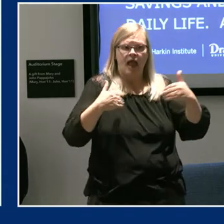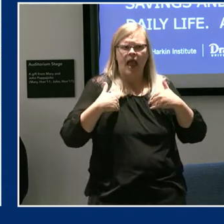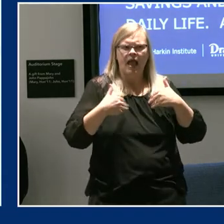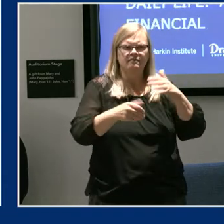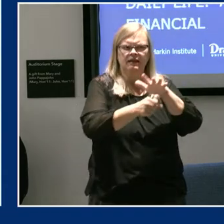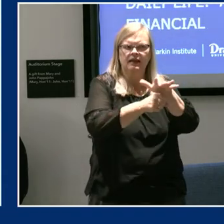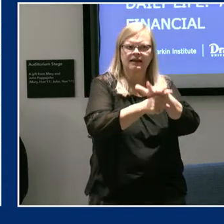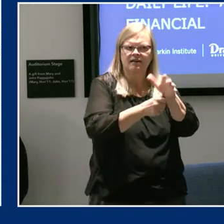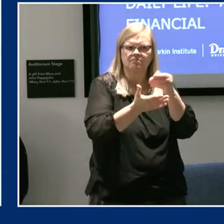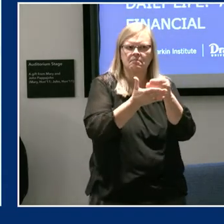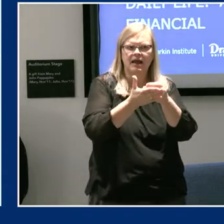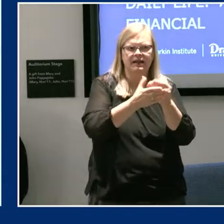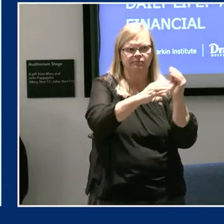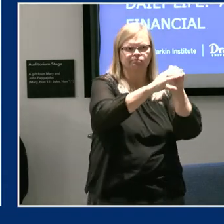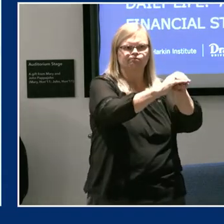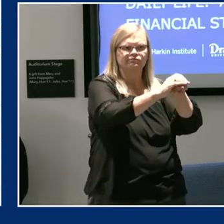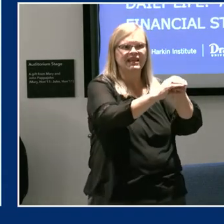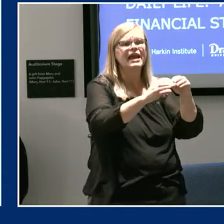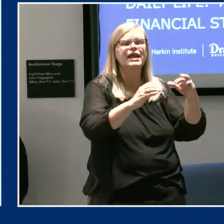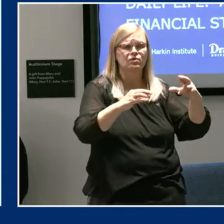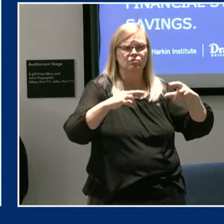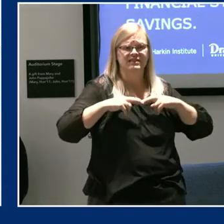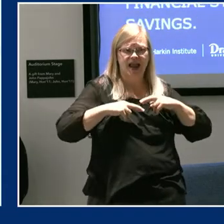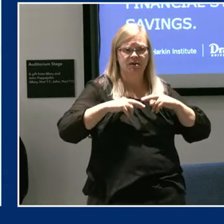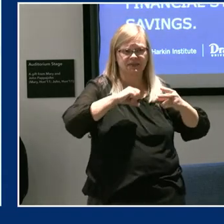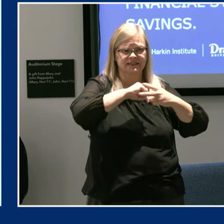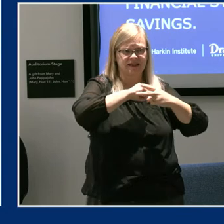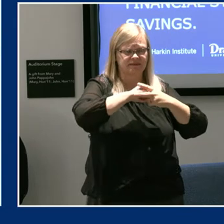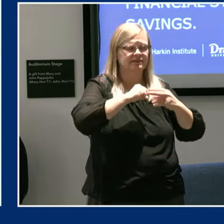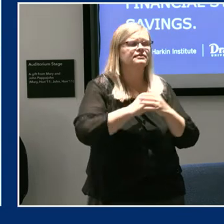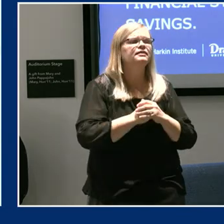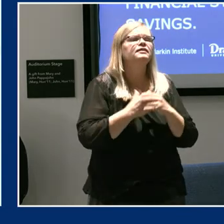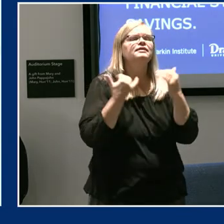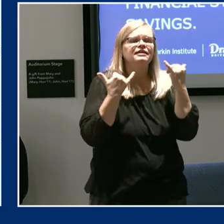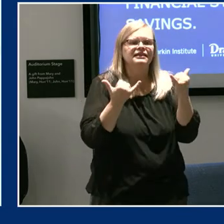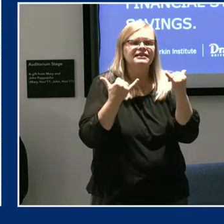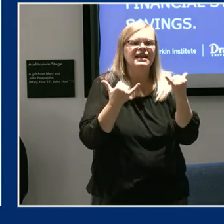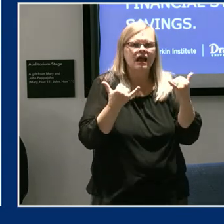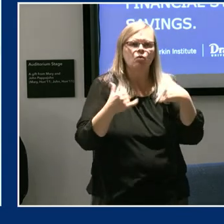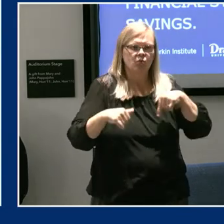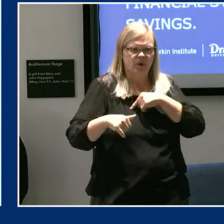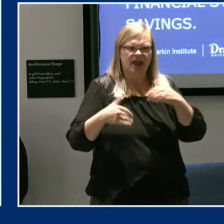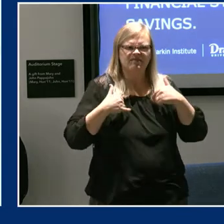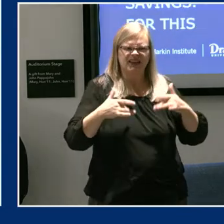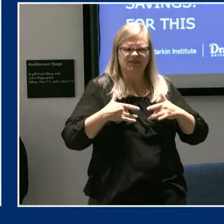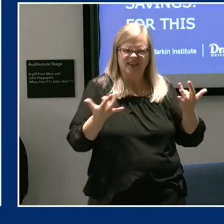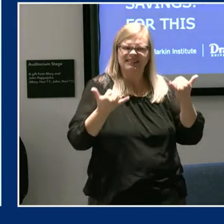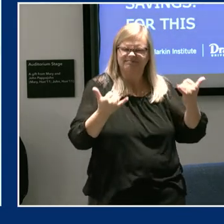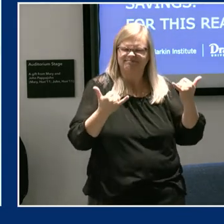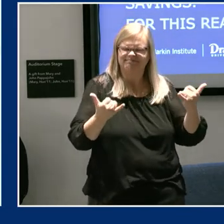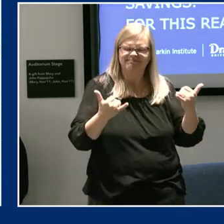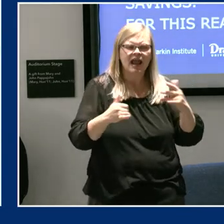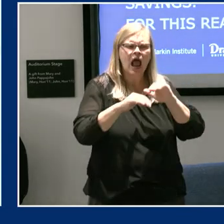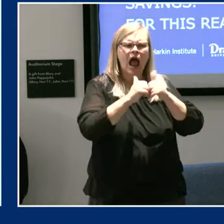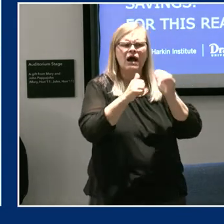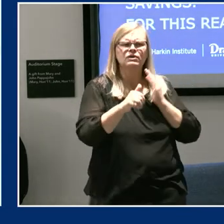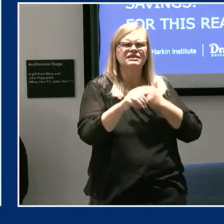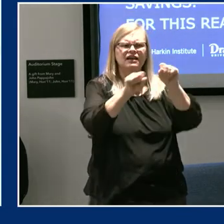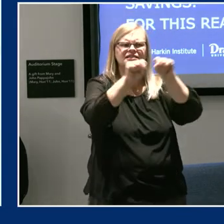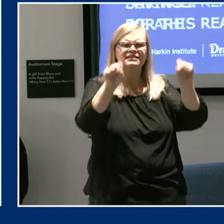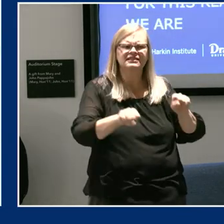enough retirement savings. For this reason, we have our event today, and we're looking at how the system